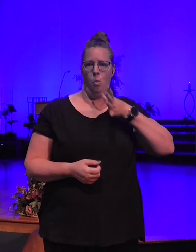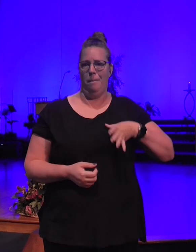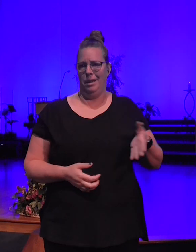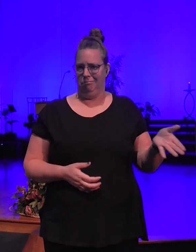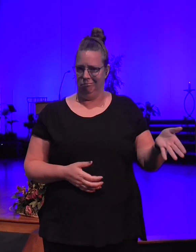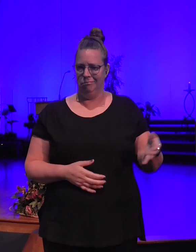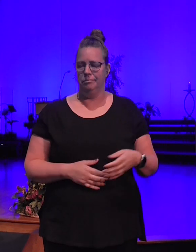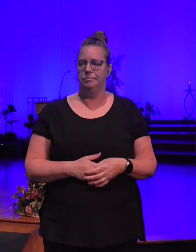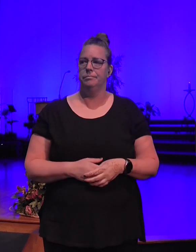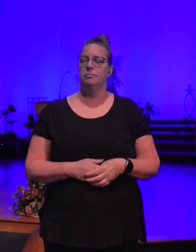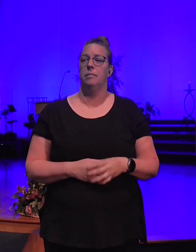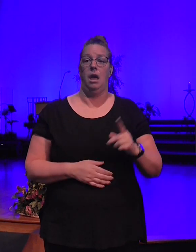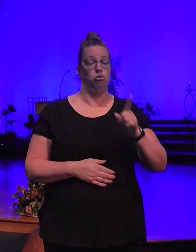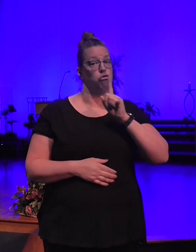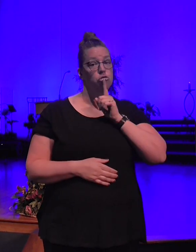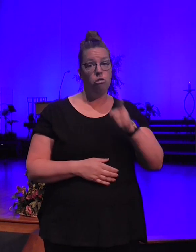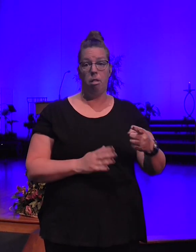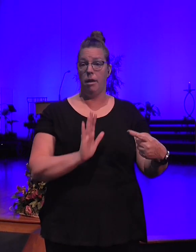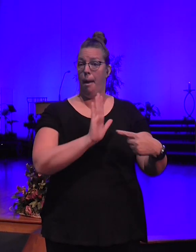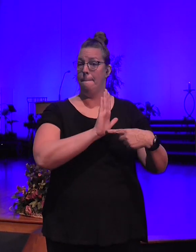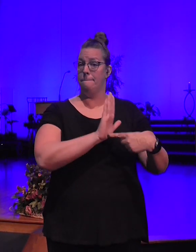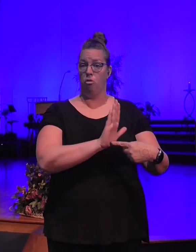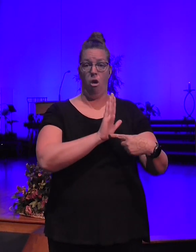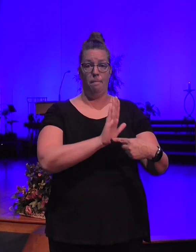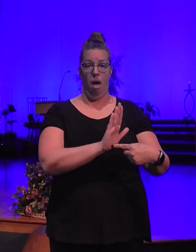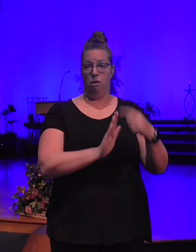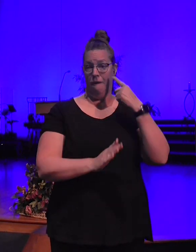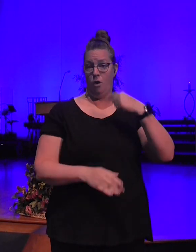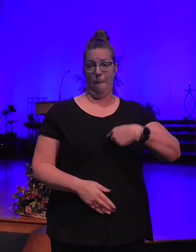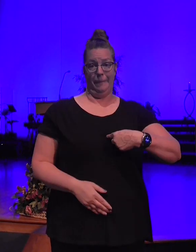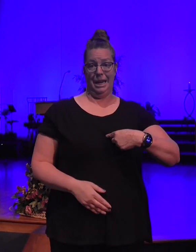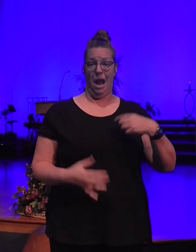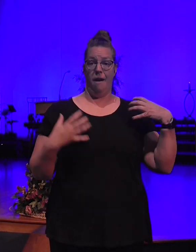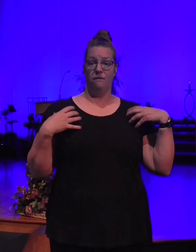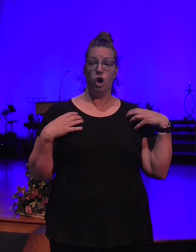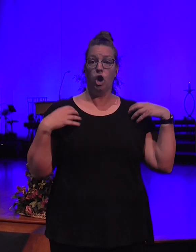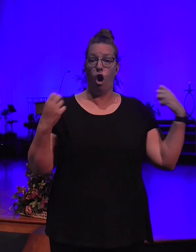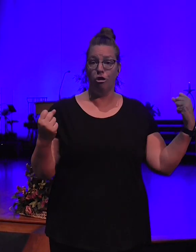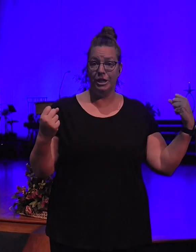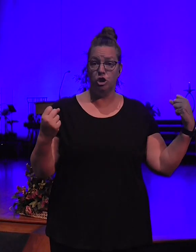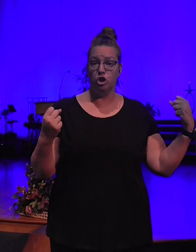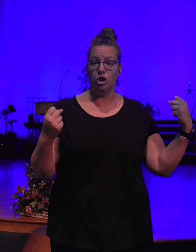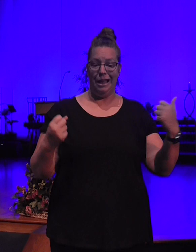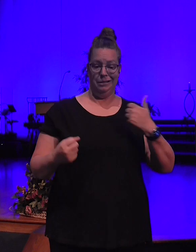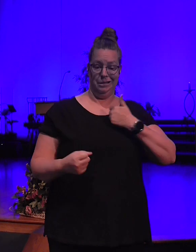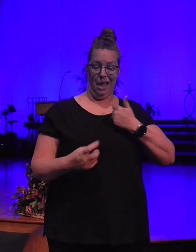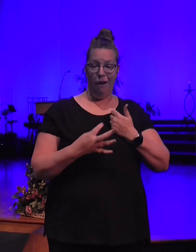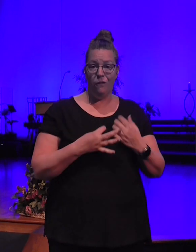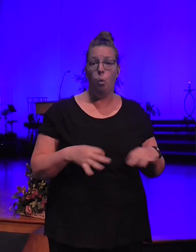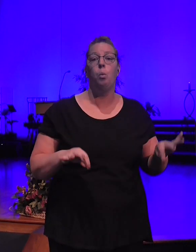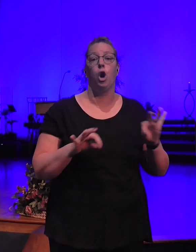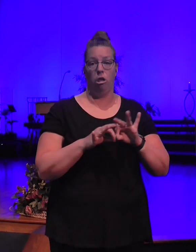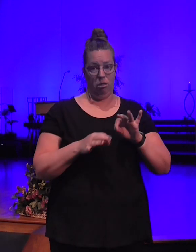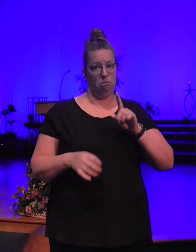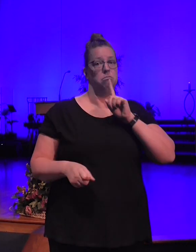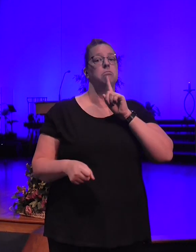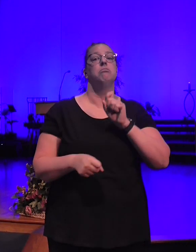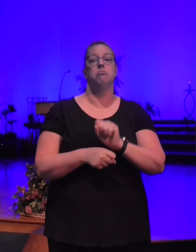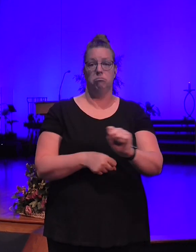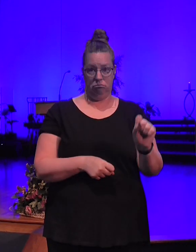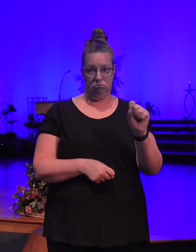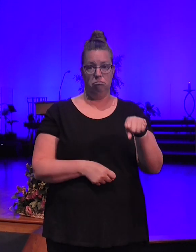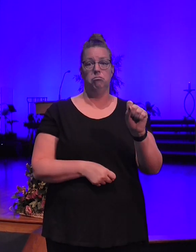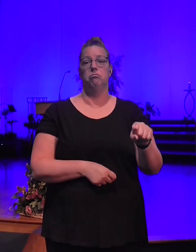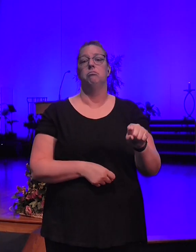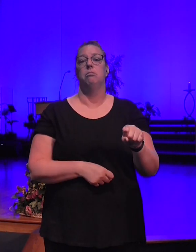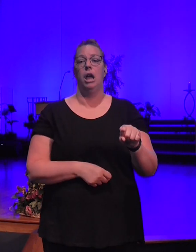she's truly a role model for me about courage and self-worth for sure. She